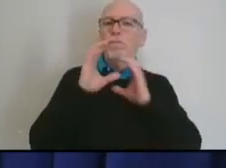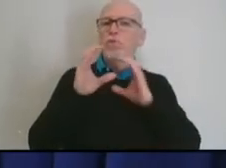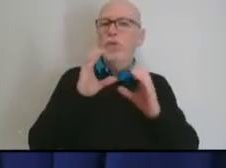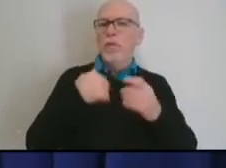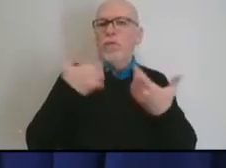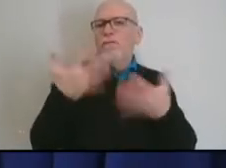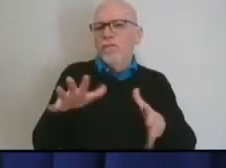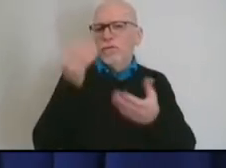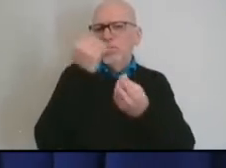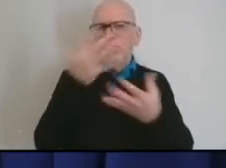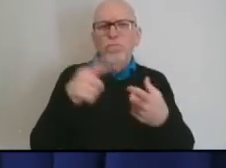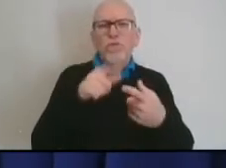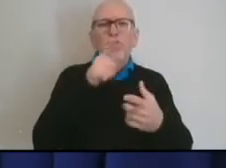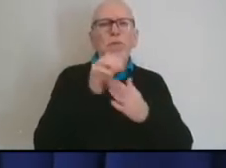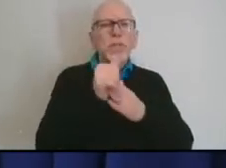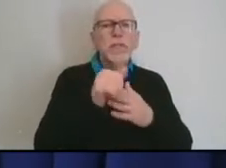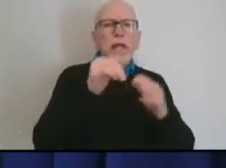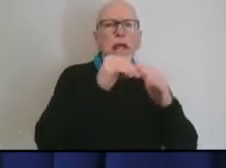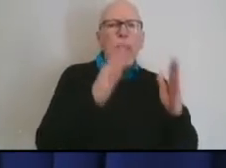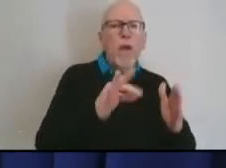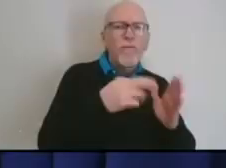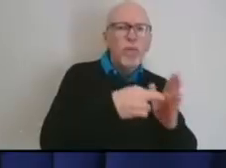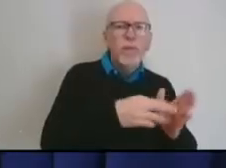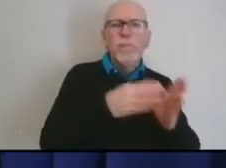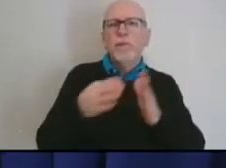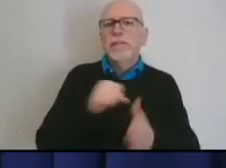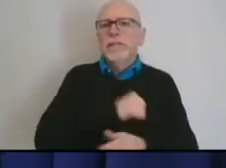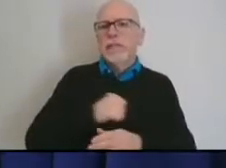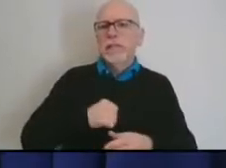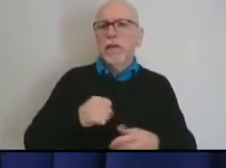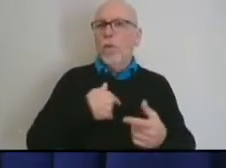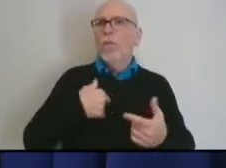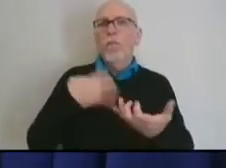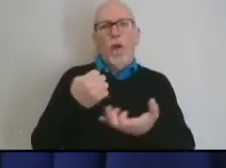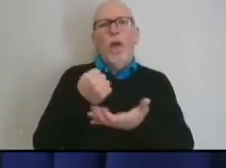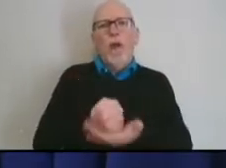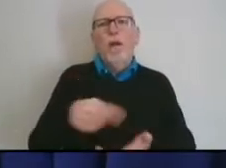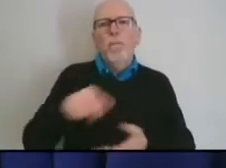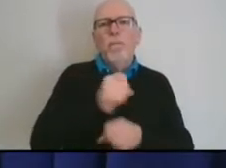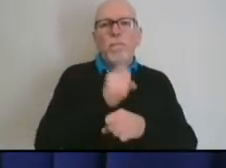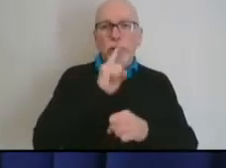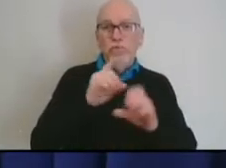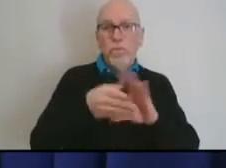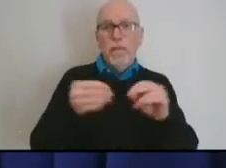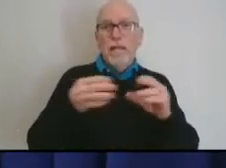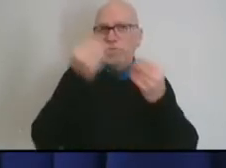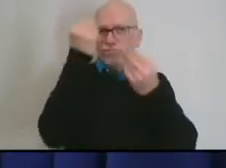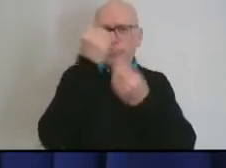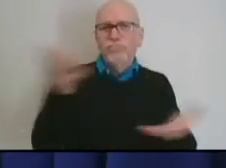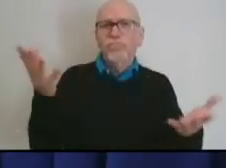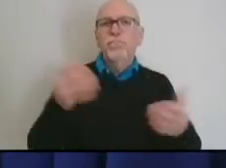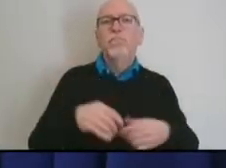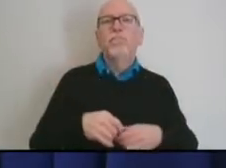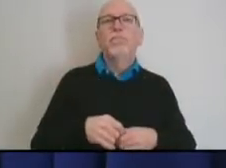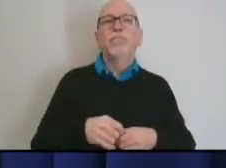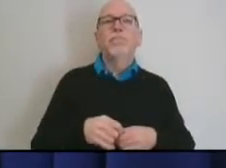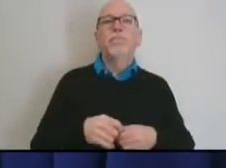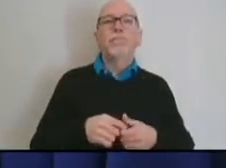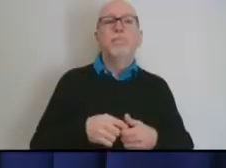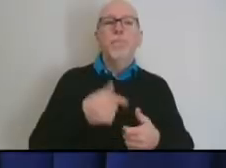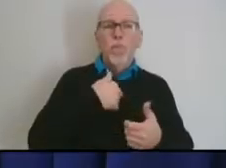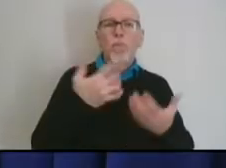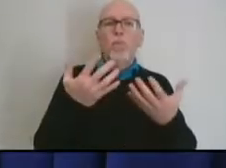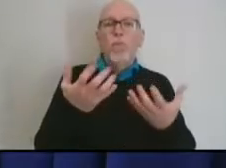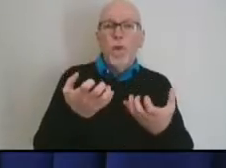the leaders in both the House and the Senate that we're here to help and get the message out that we want more